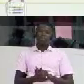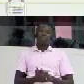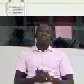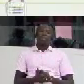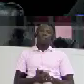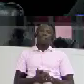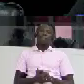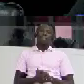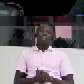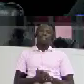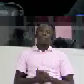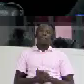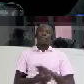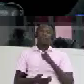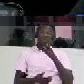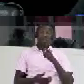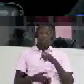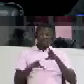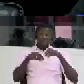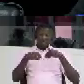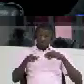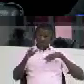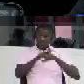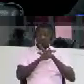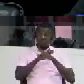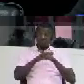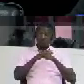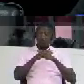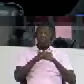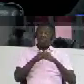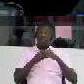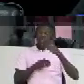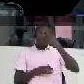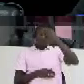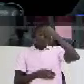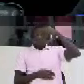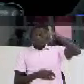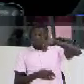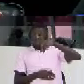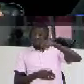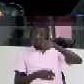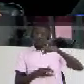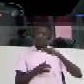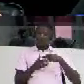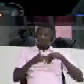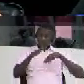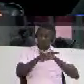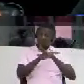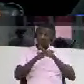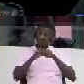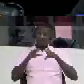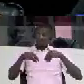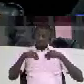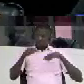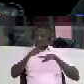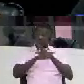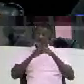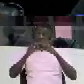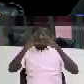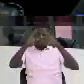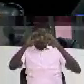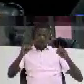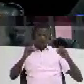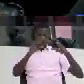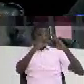And did he allow them into the building and allow them into the offices? ndax moom moo nangul na leen ñu dugg ci biir headquarters